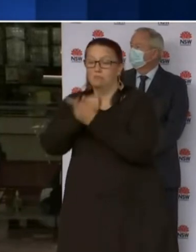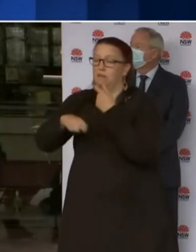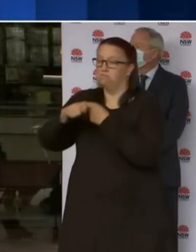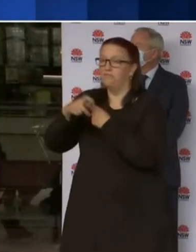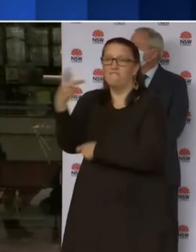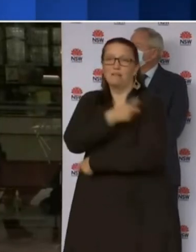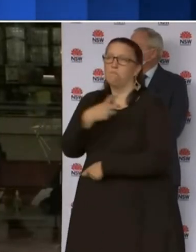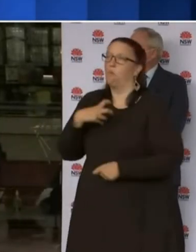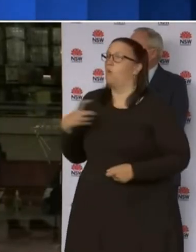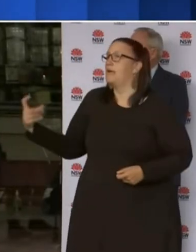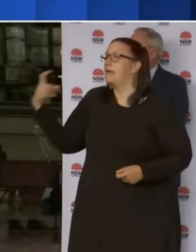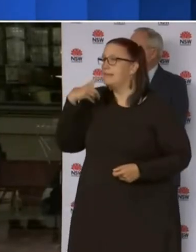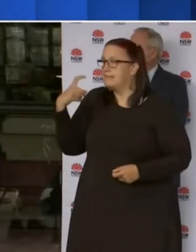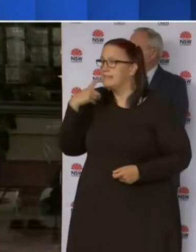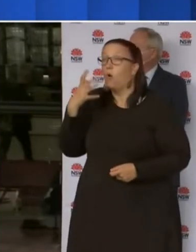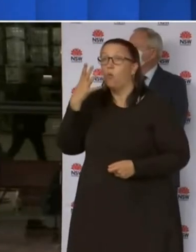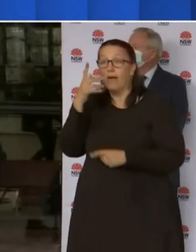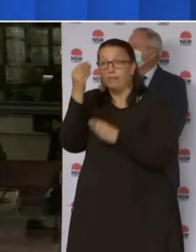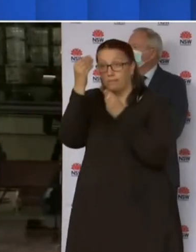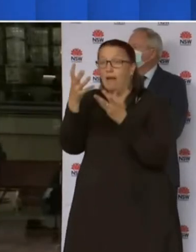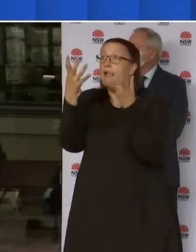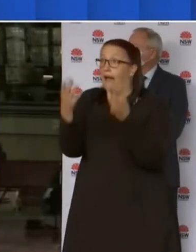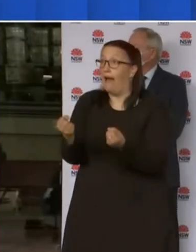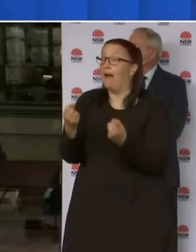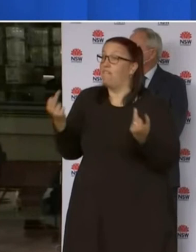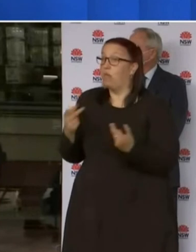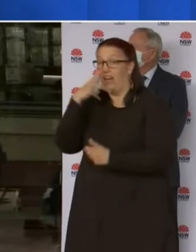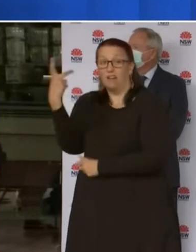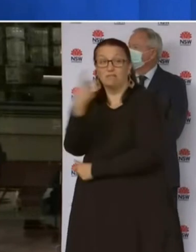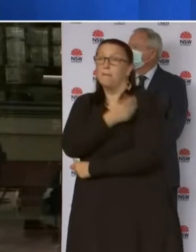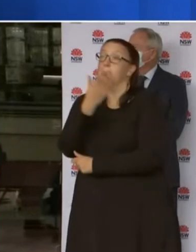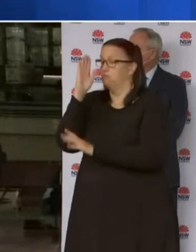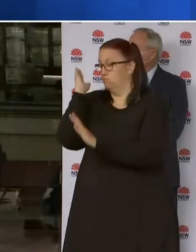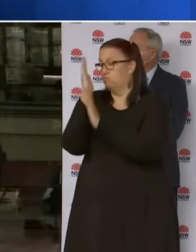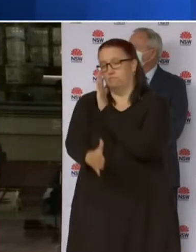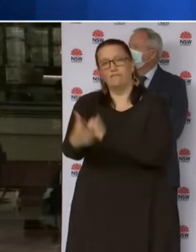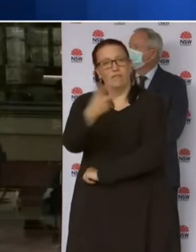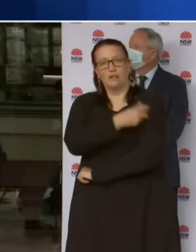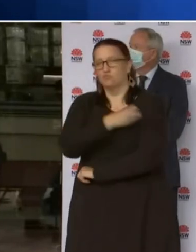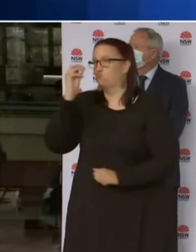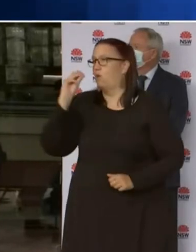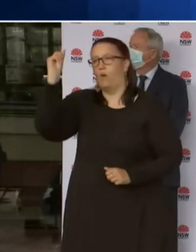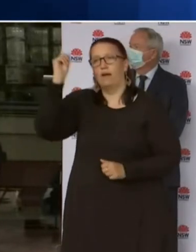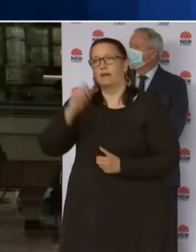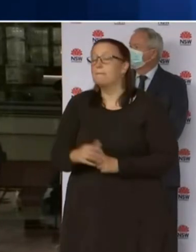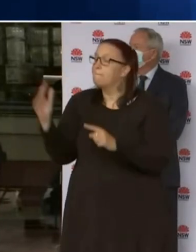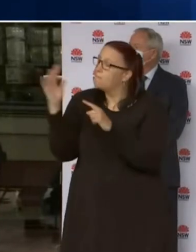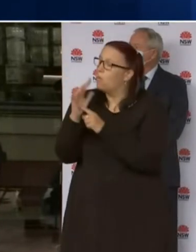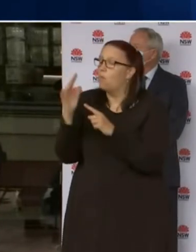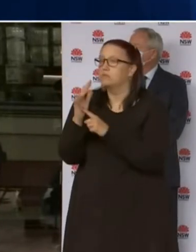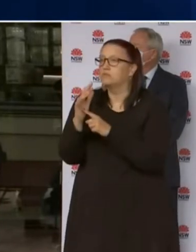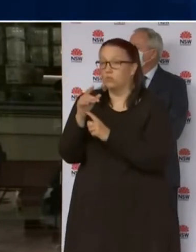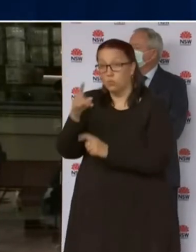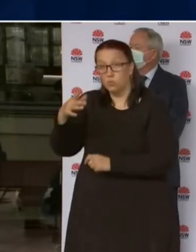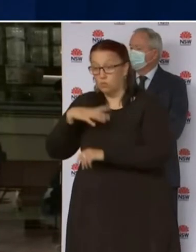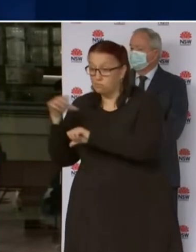the Pfizer or the AstraZeneca please take up those opportunities, have those discussions with your healthcare practitioners. vaccination is essential